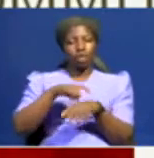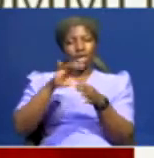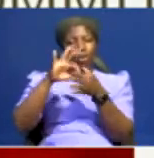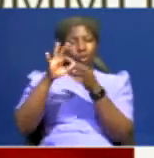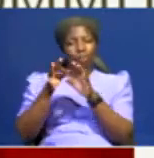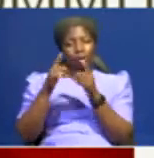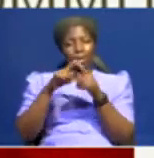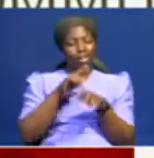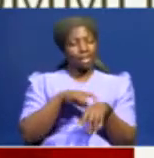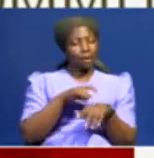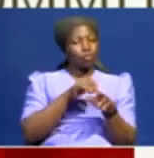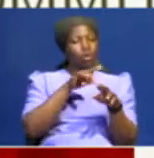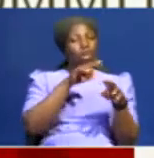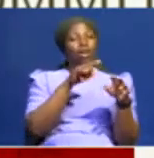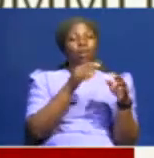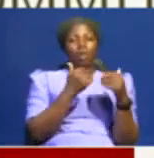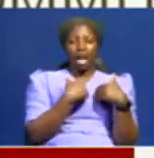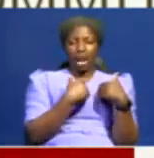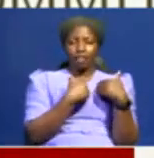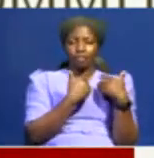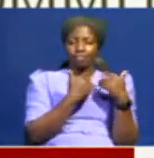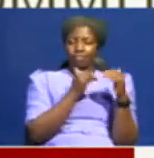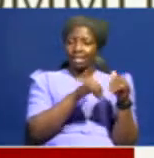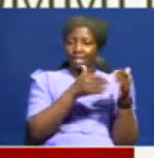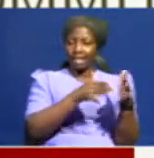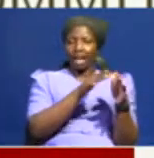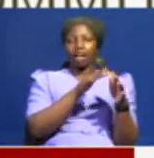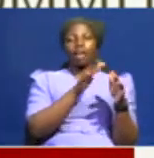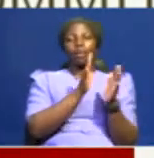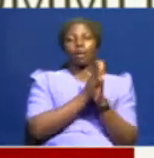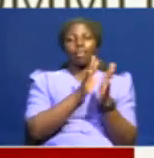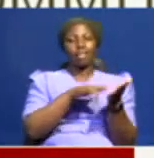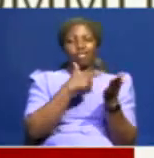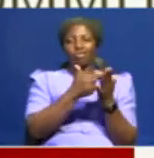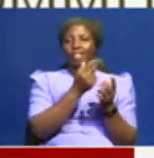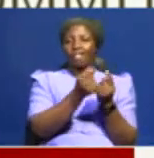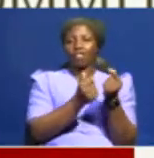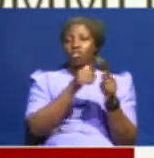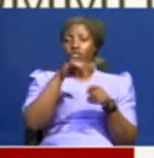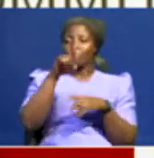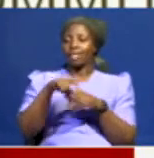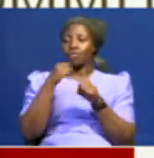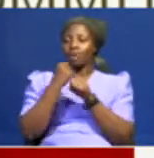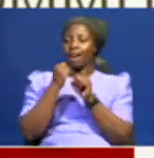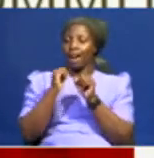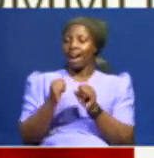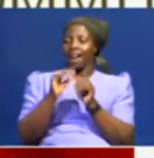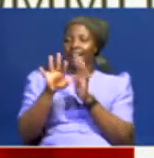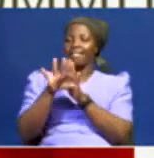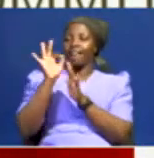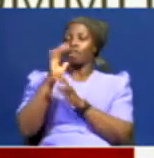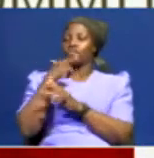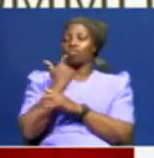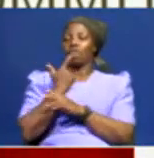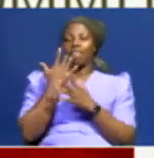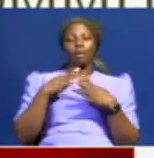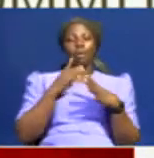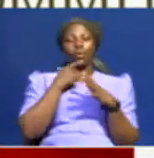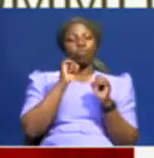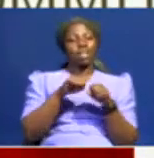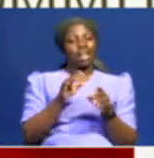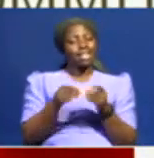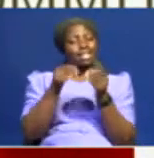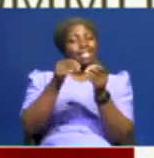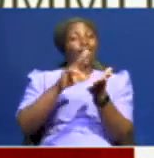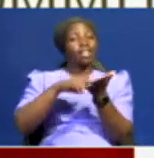where we are, where there are very limited resources, then you have to dig a little bit more and find out who are the people who we can give resources.